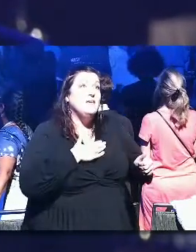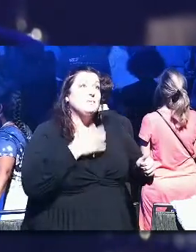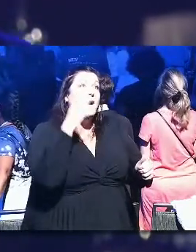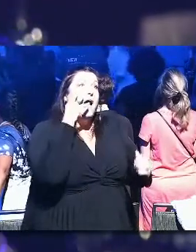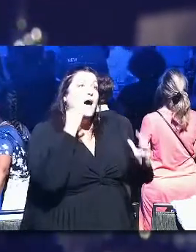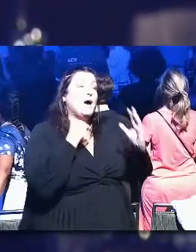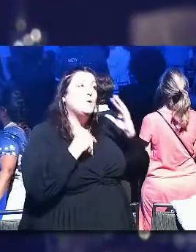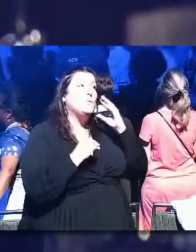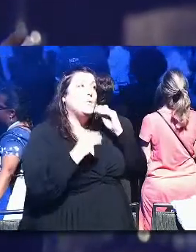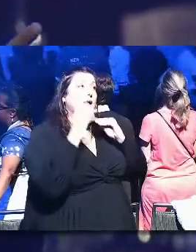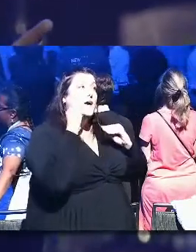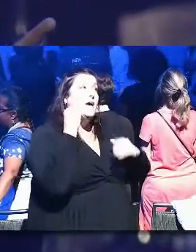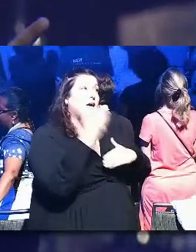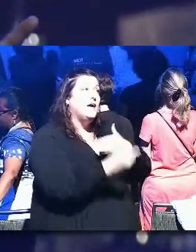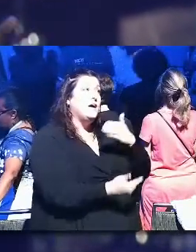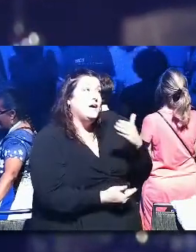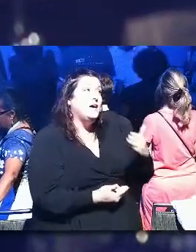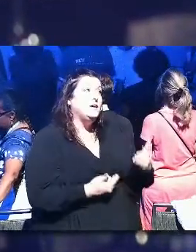attendeth my